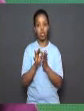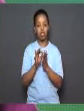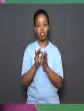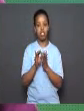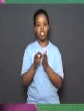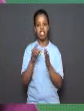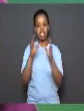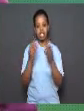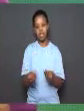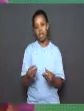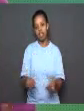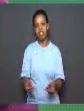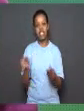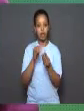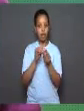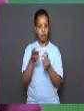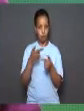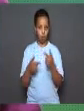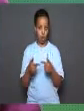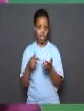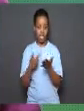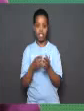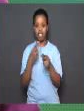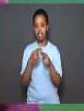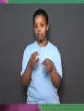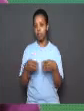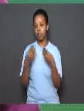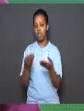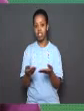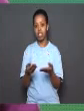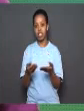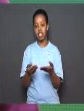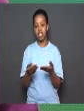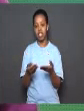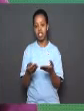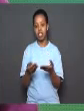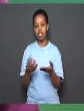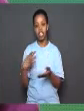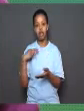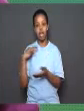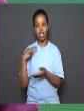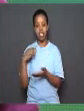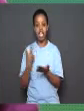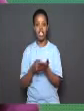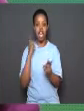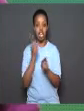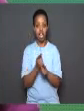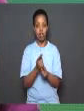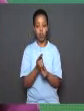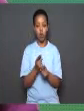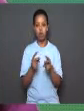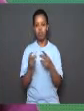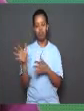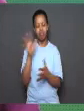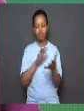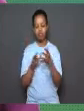rapidly. The naming of enzymes by individuals proved to be quite